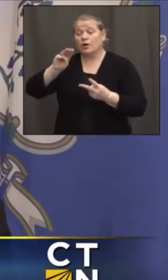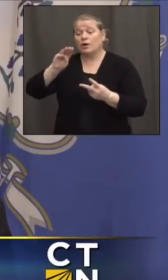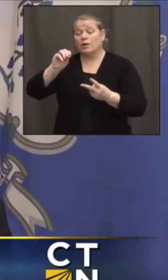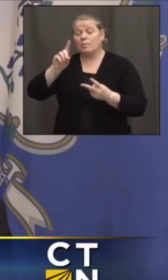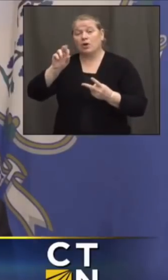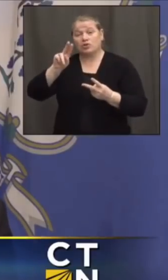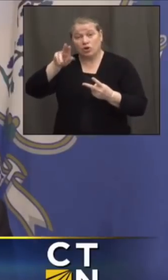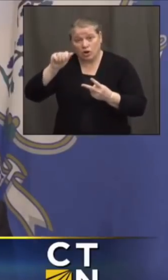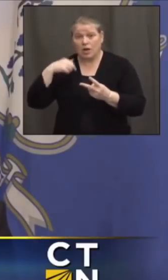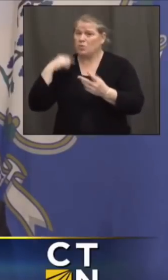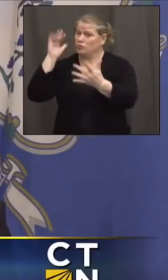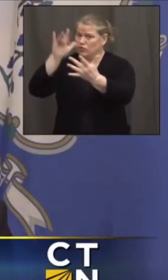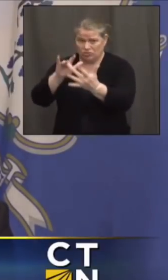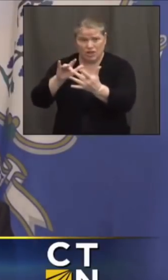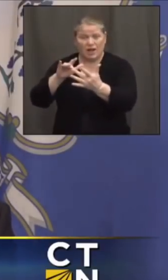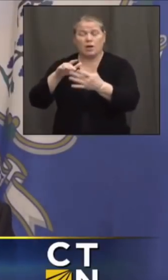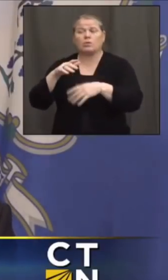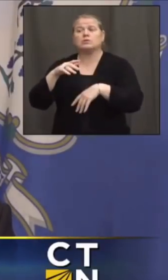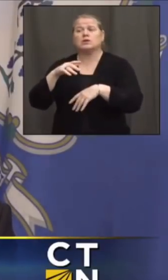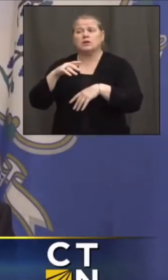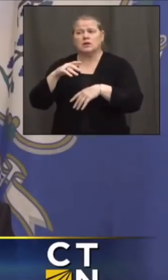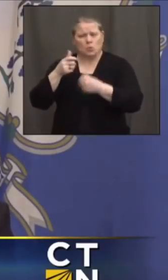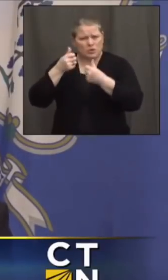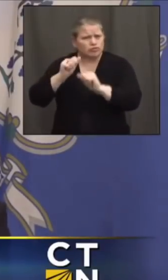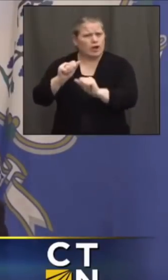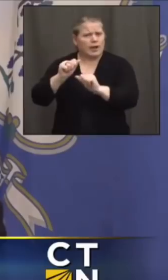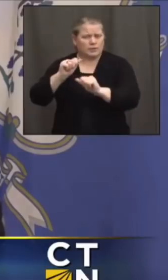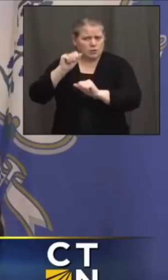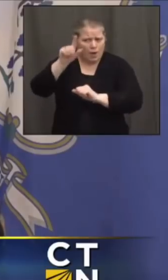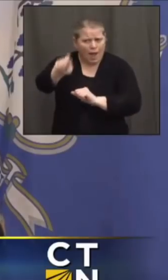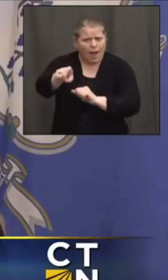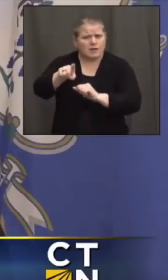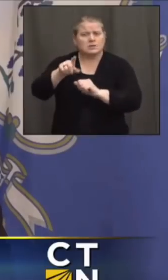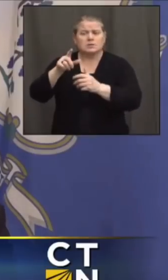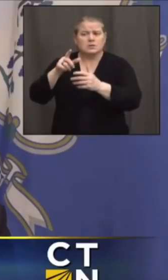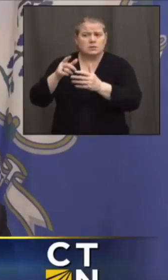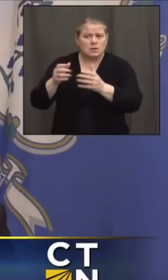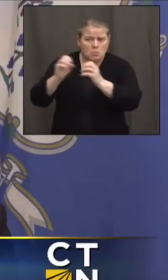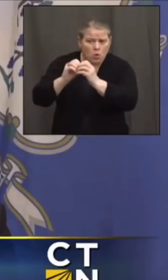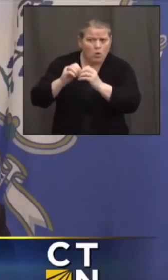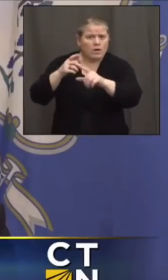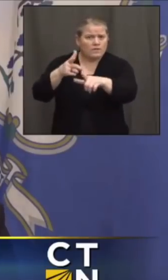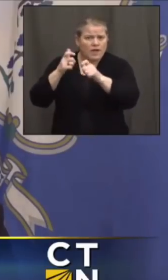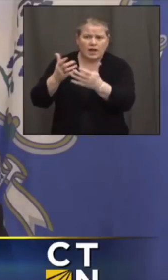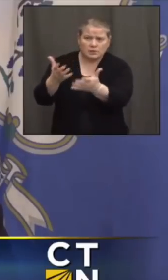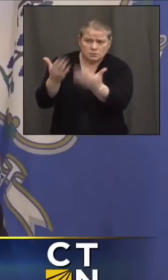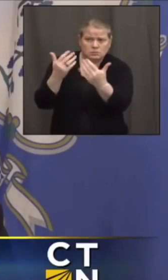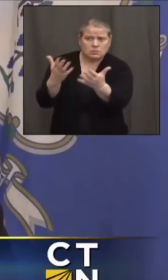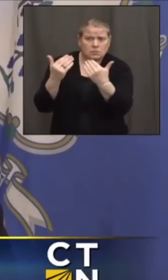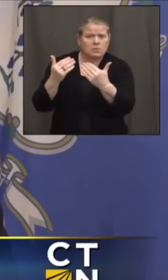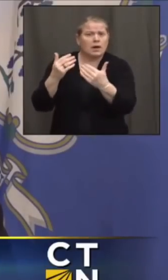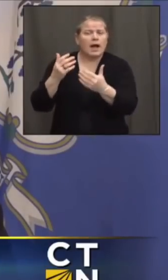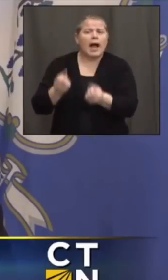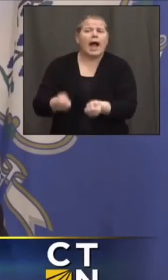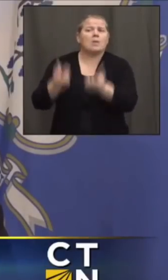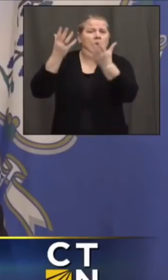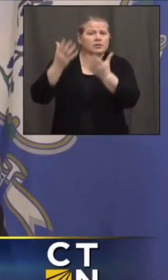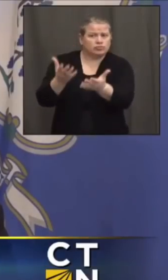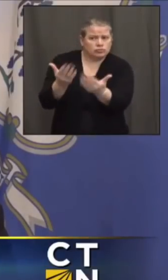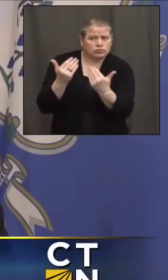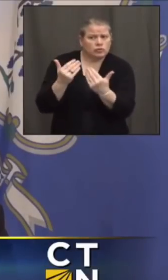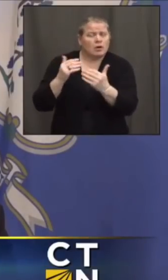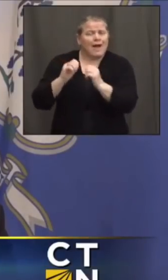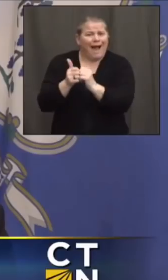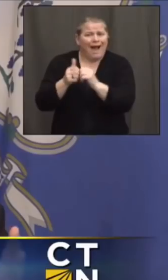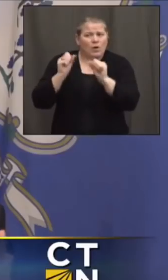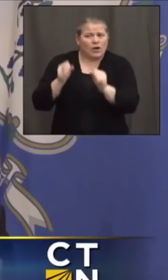can get a better handle on how fast we're going to be able to ramp up production of the vaccine and how that will be